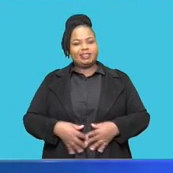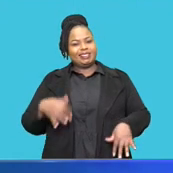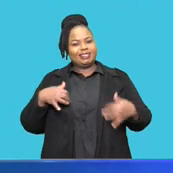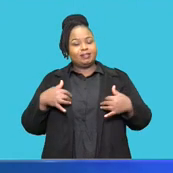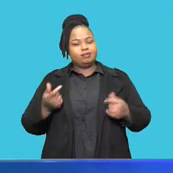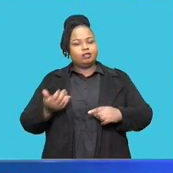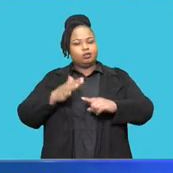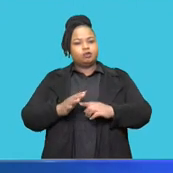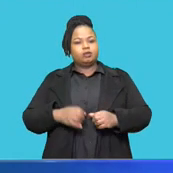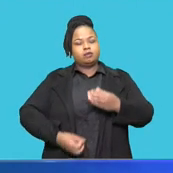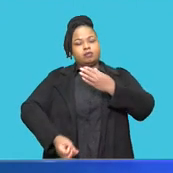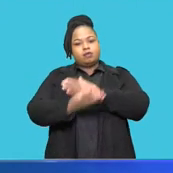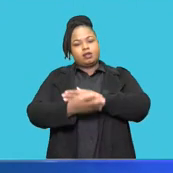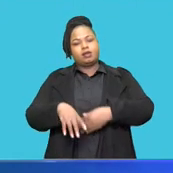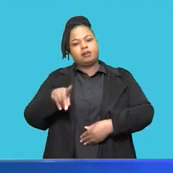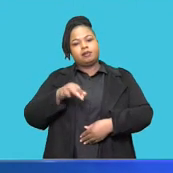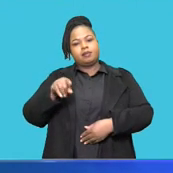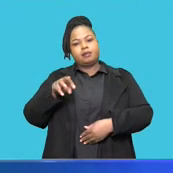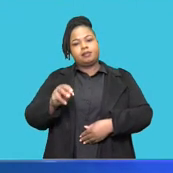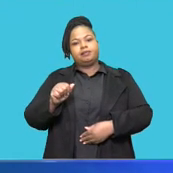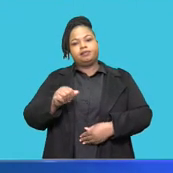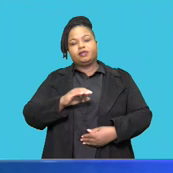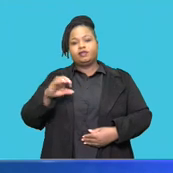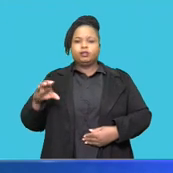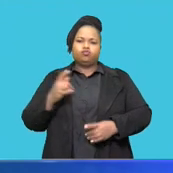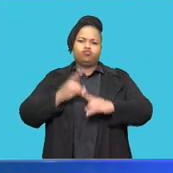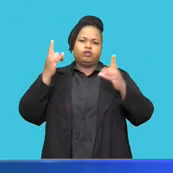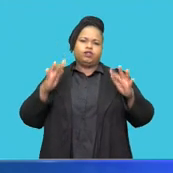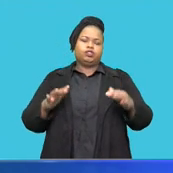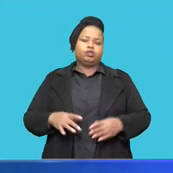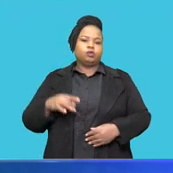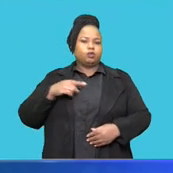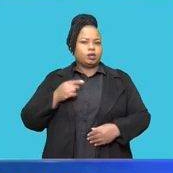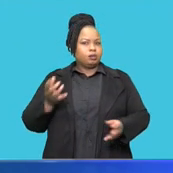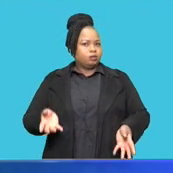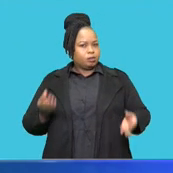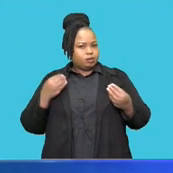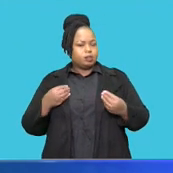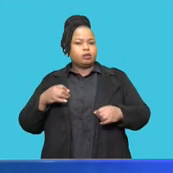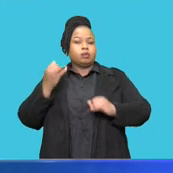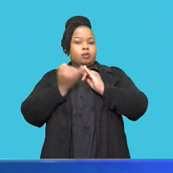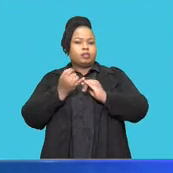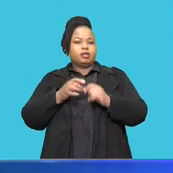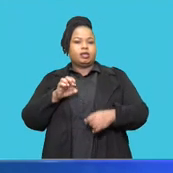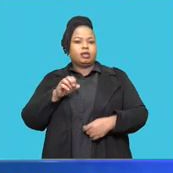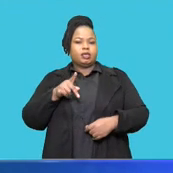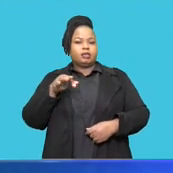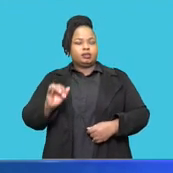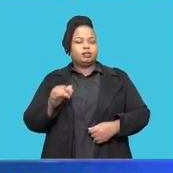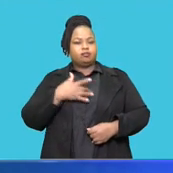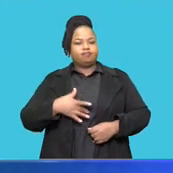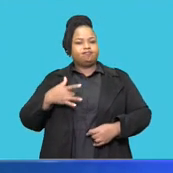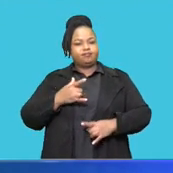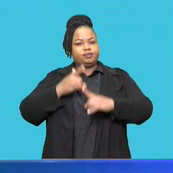exhilarating showdown, Mpumalanga’s Phaphama FC emerged victorious as they clinched the highly coveted Ekasi Champ of Champs